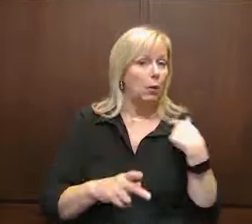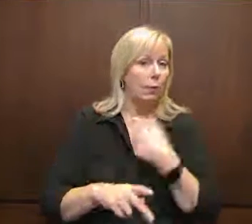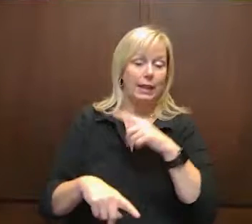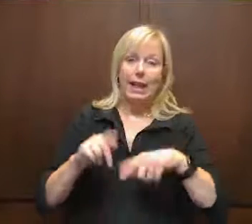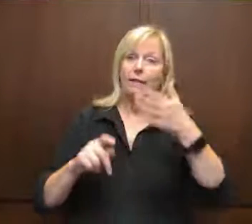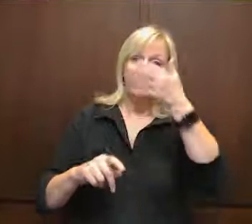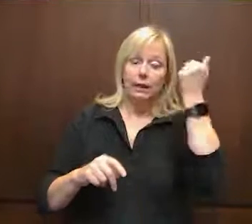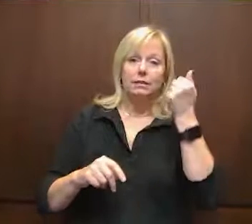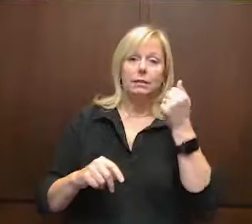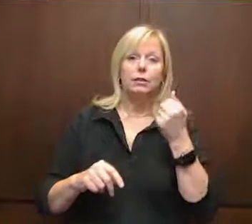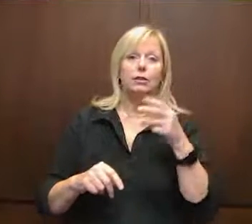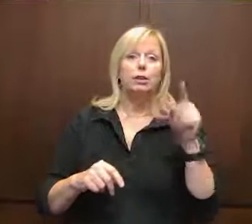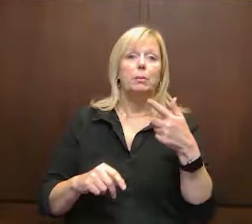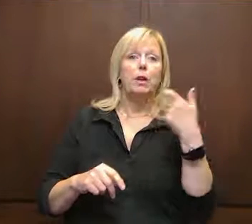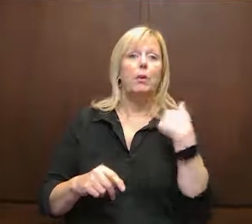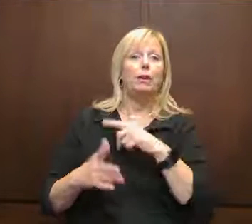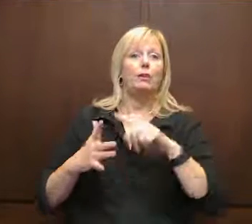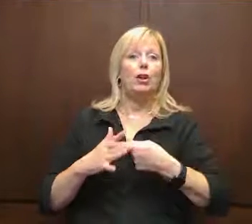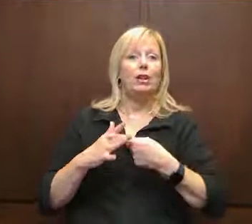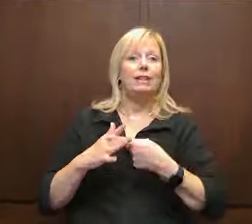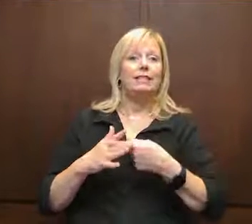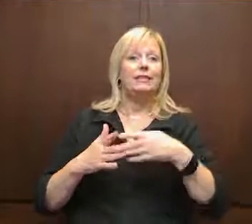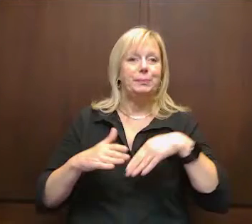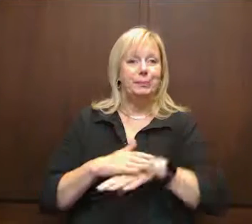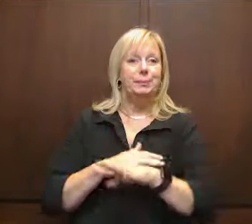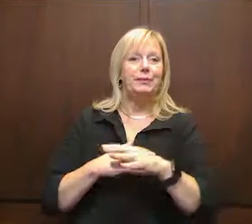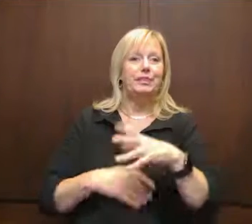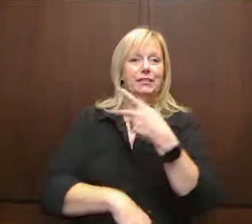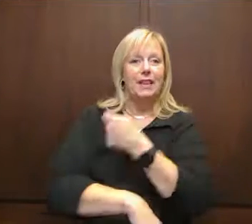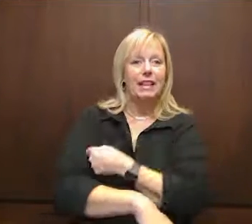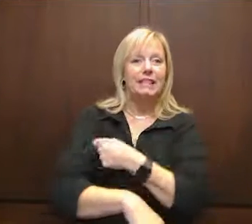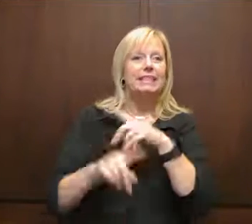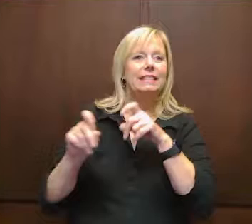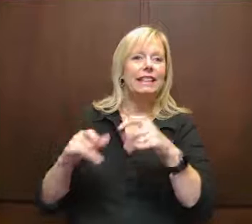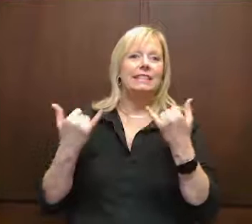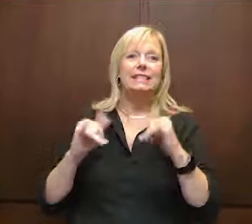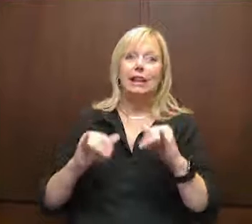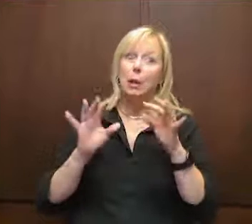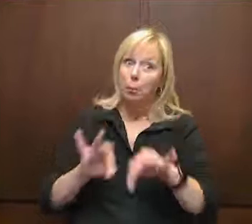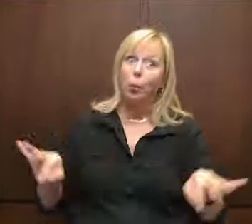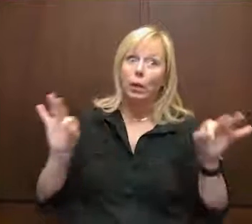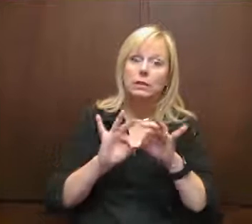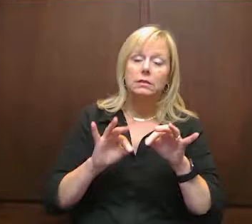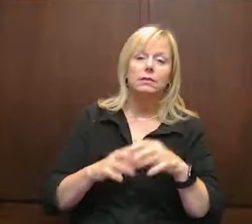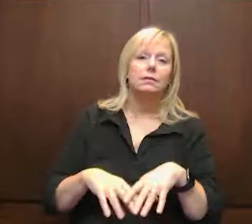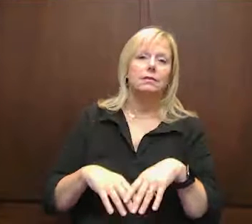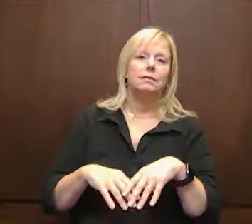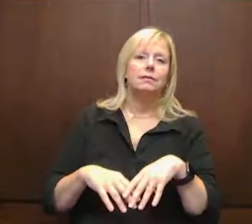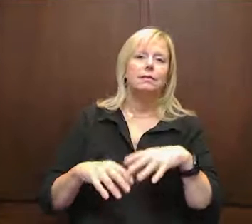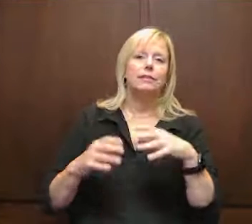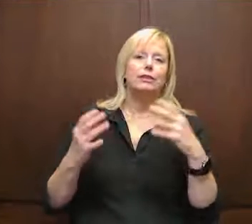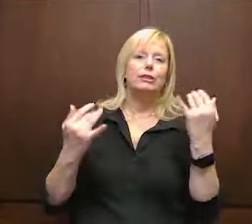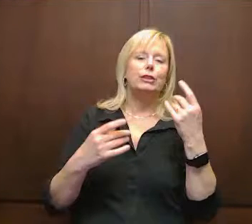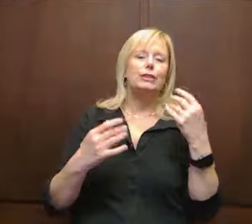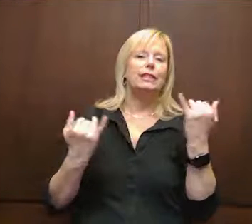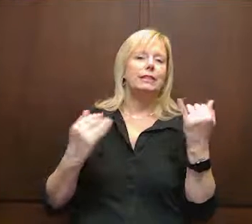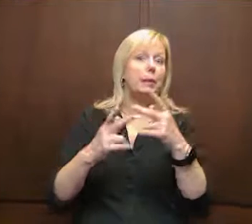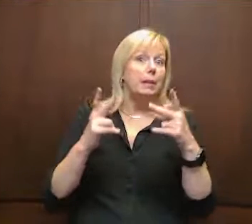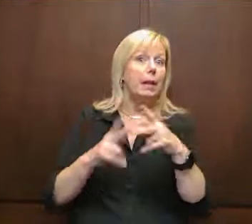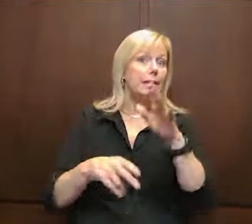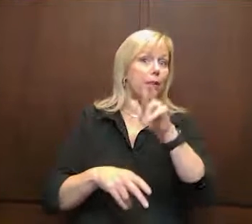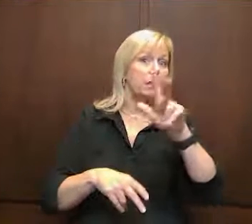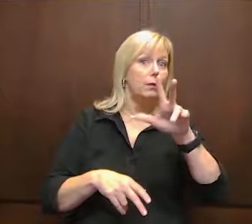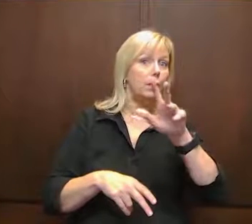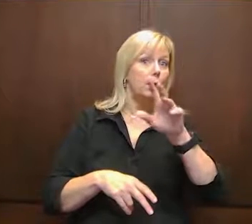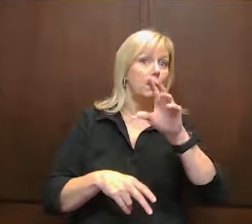about testing just because we're starting to get into the vaccine. Testing is still important. The site at 330 West Main Street, and of course